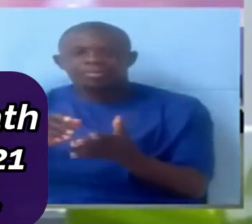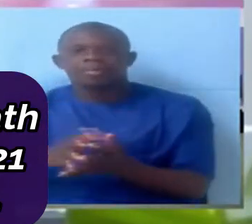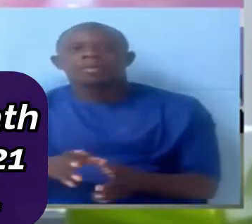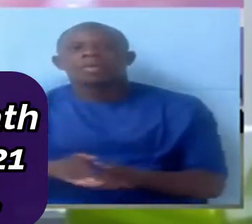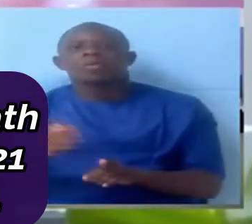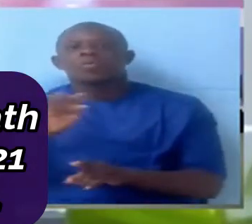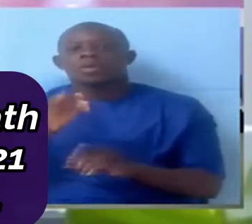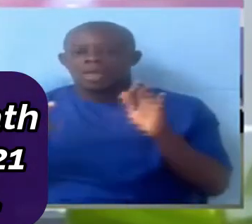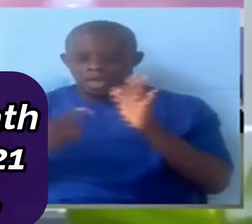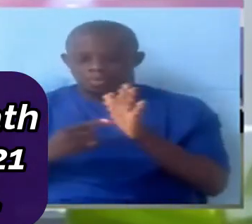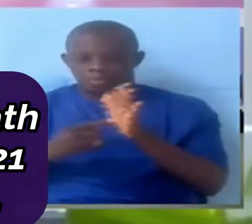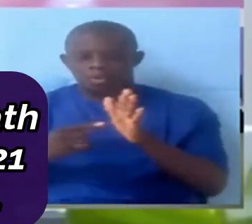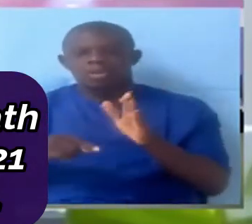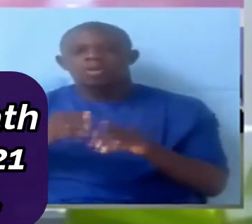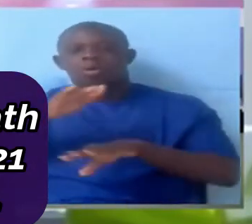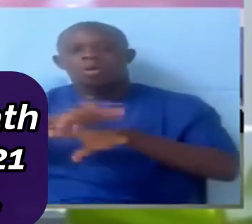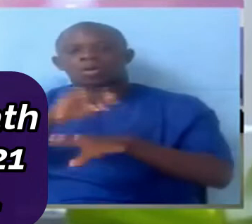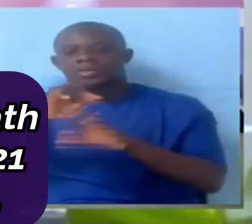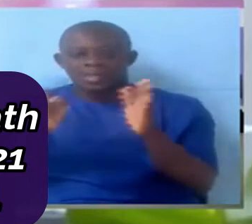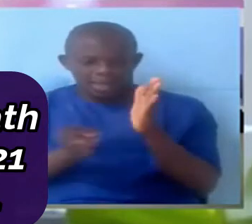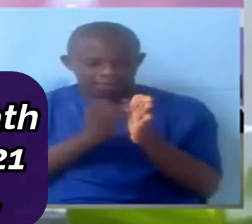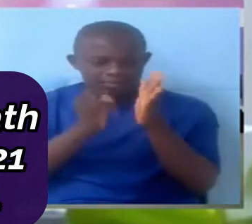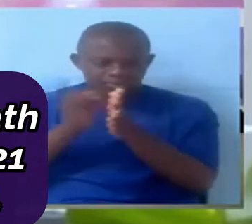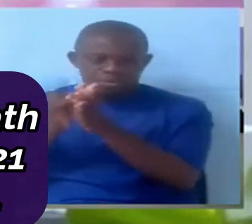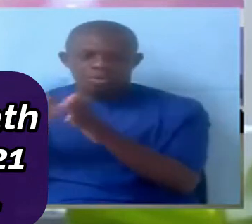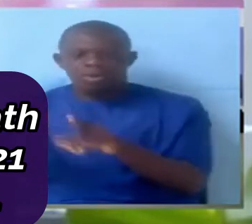that are relevant to this investigation are missing.